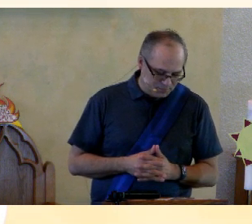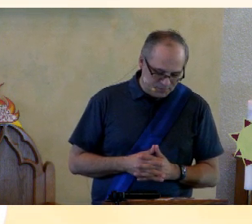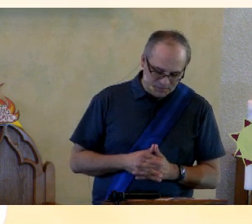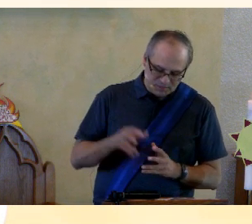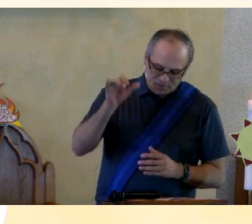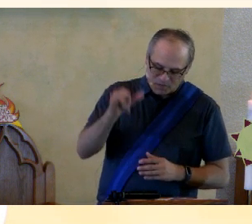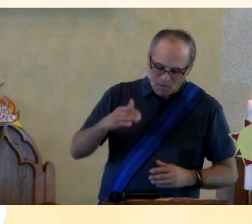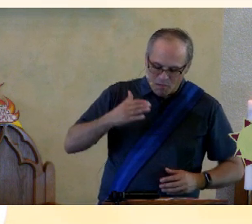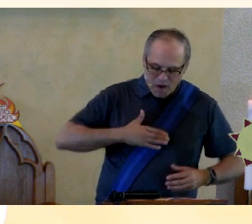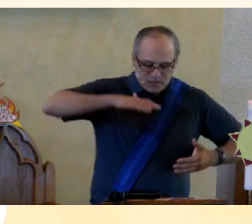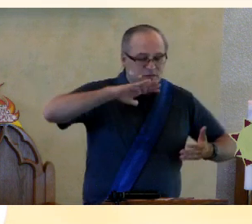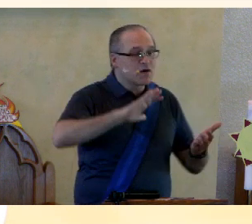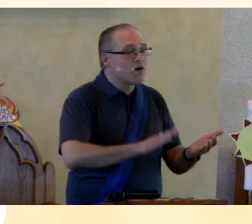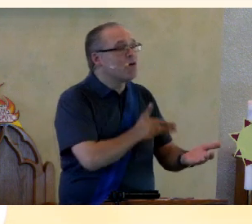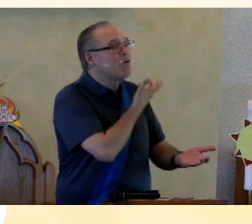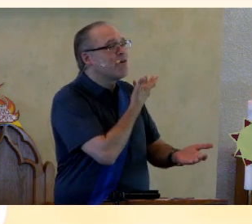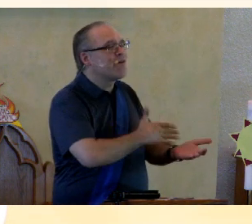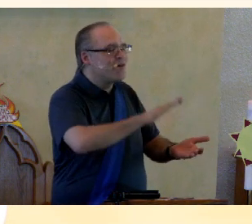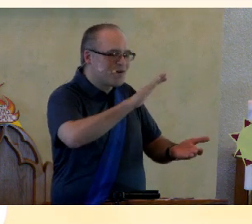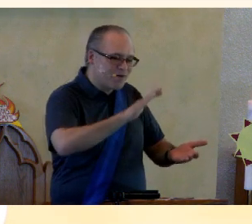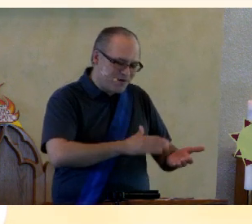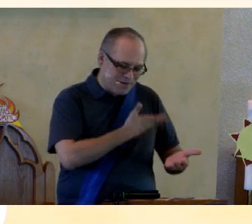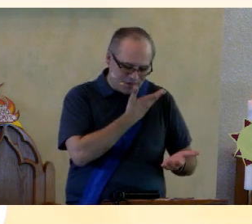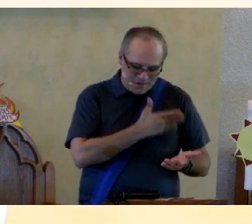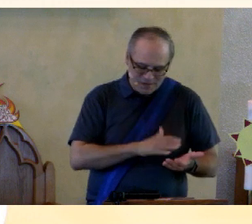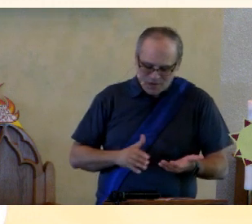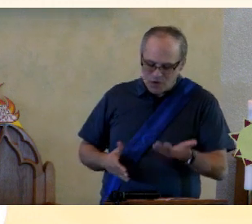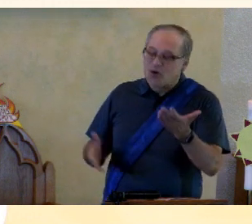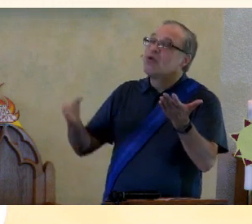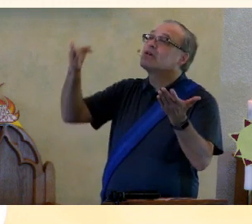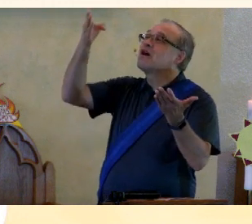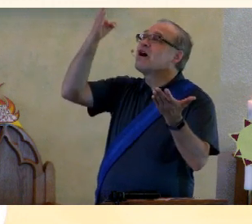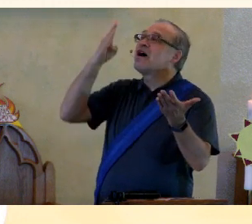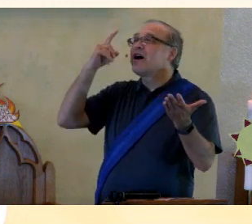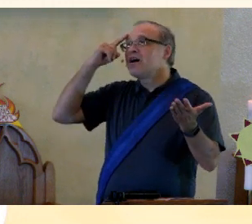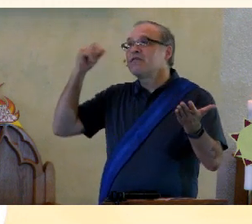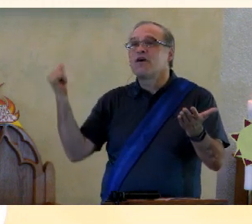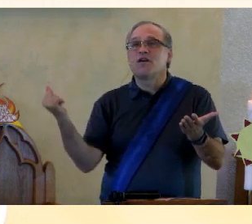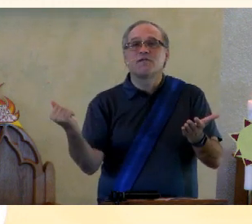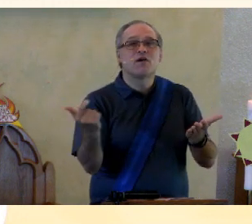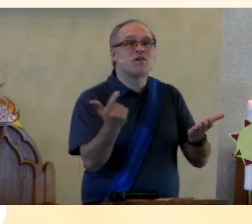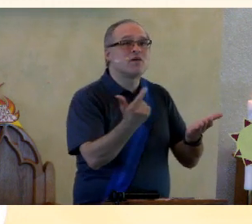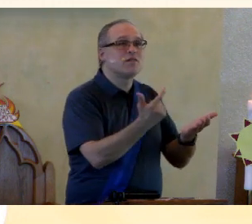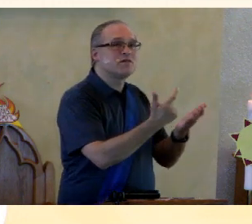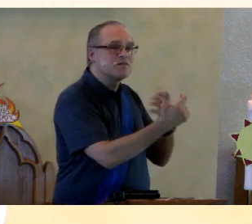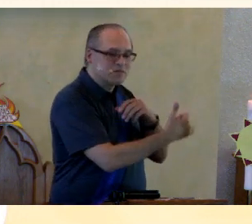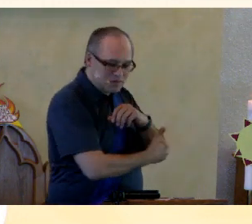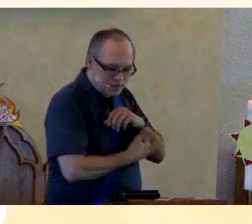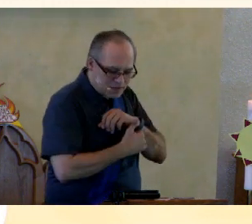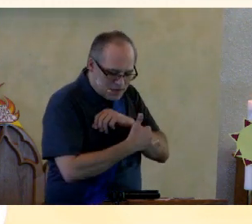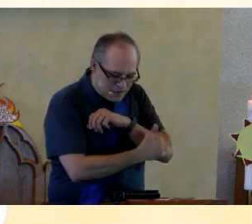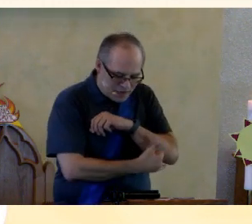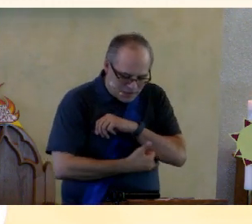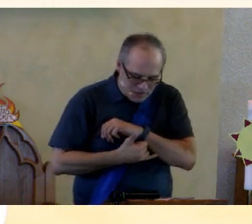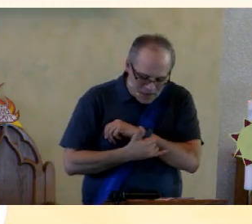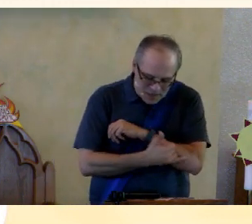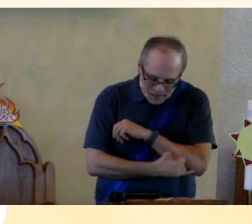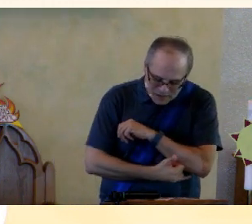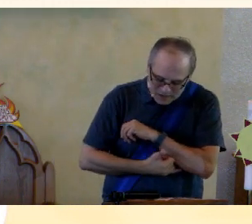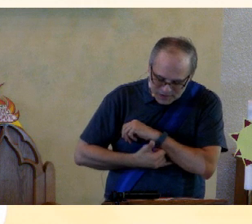This is my song, O God of all the